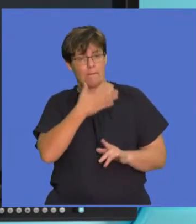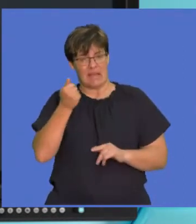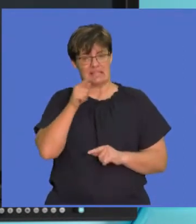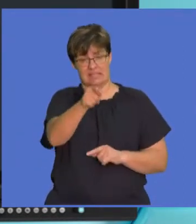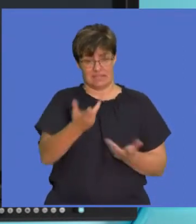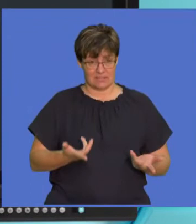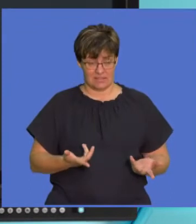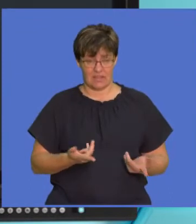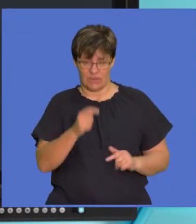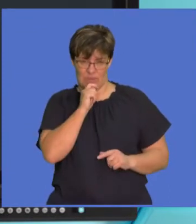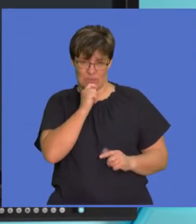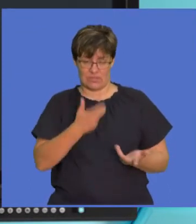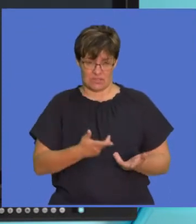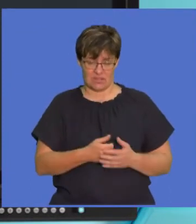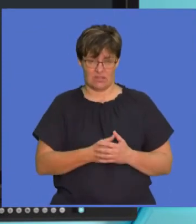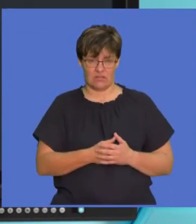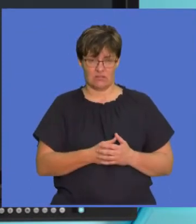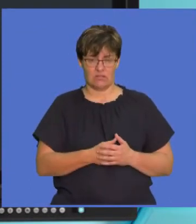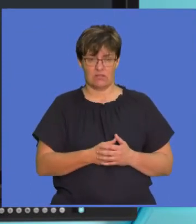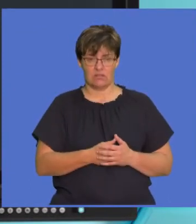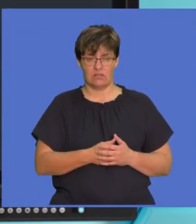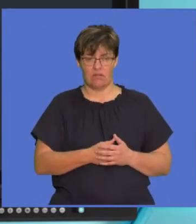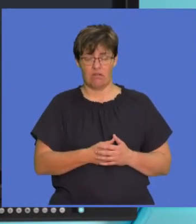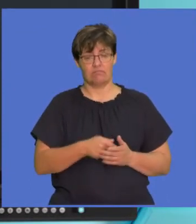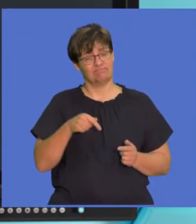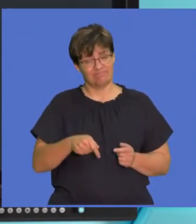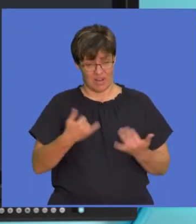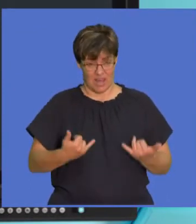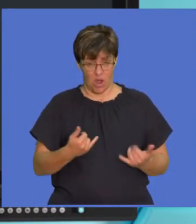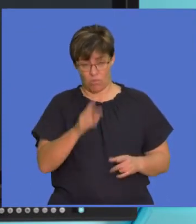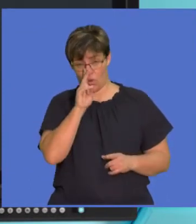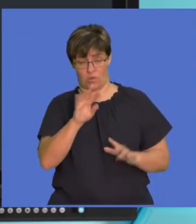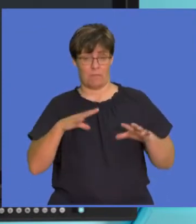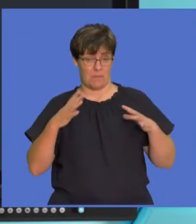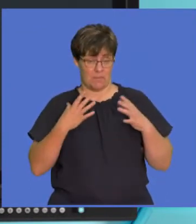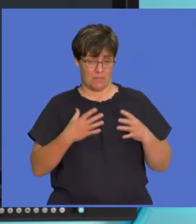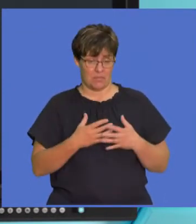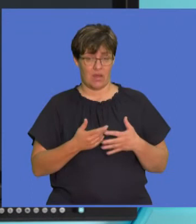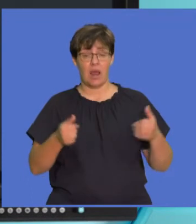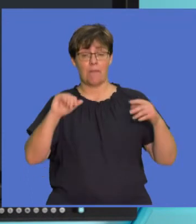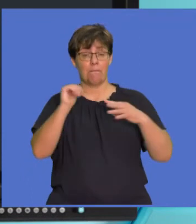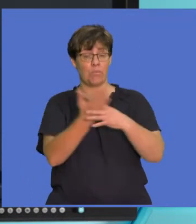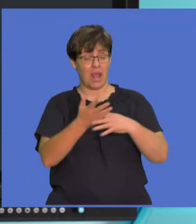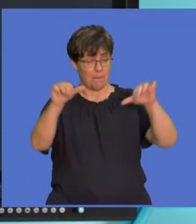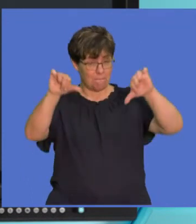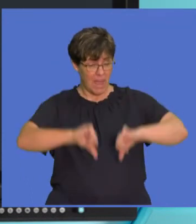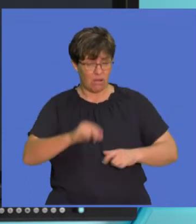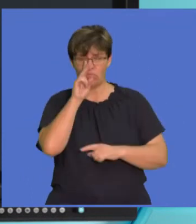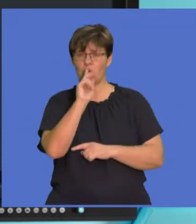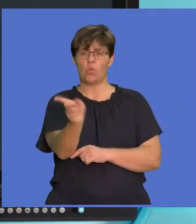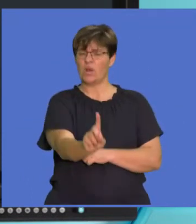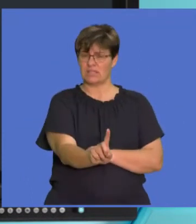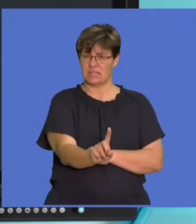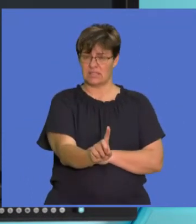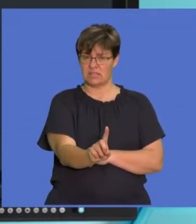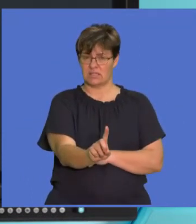at what works for you best and then use that. So that's all that we need to look at. But now we're going to come back